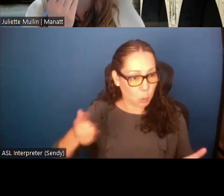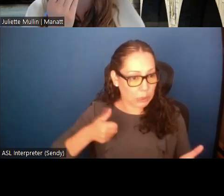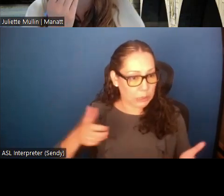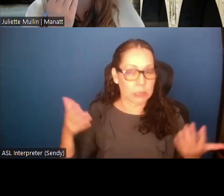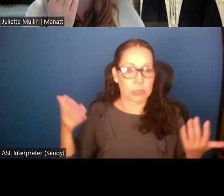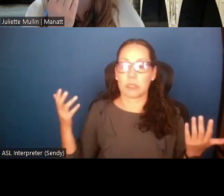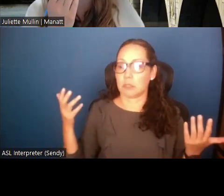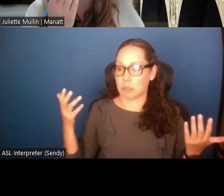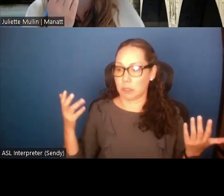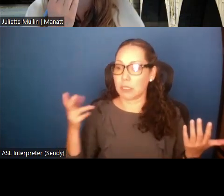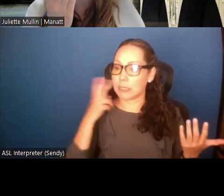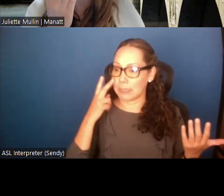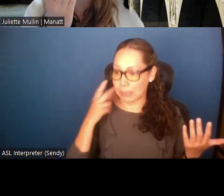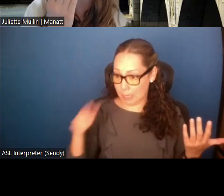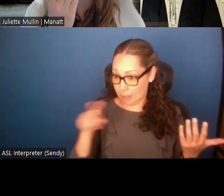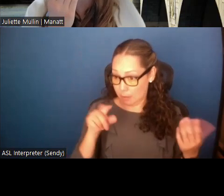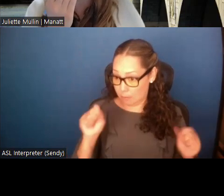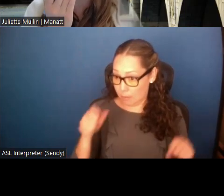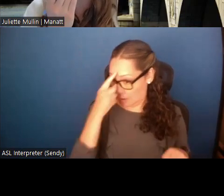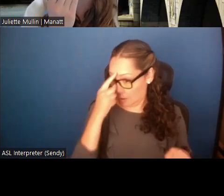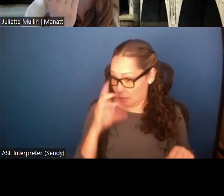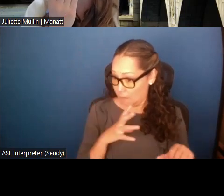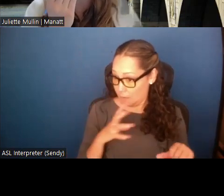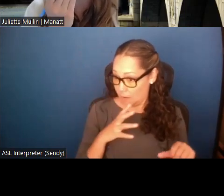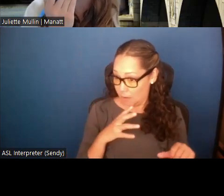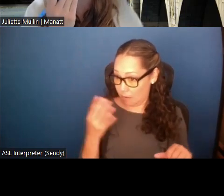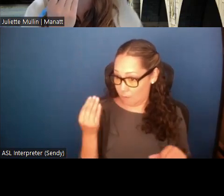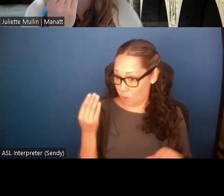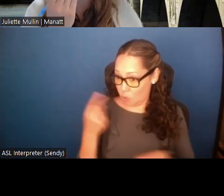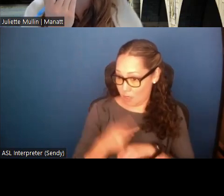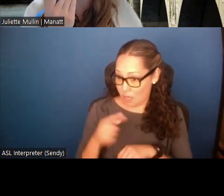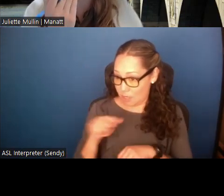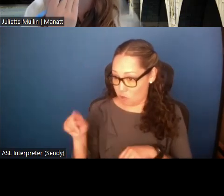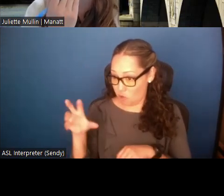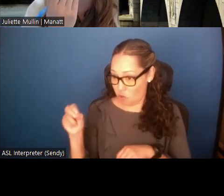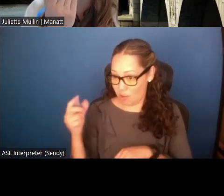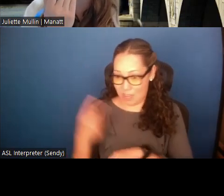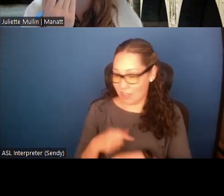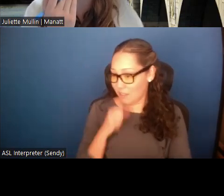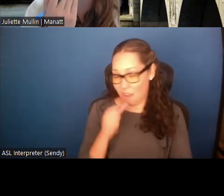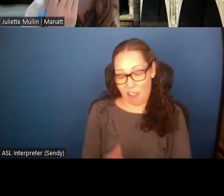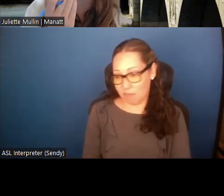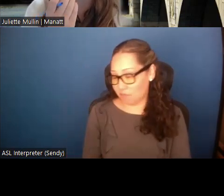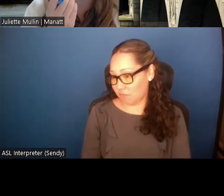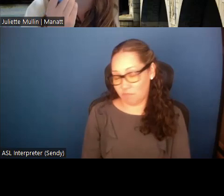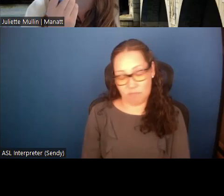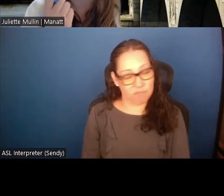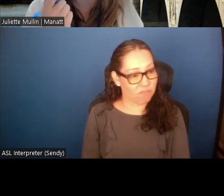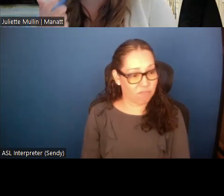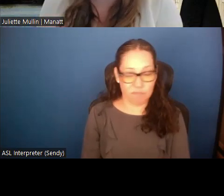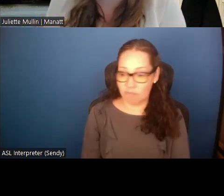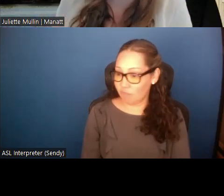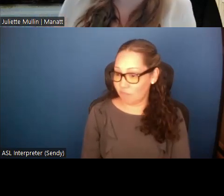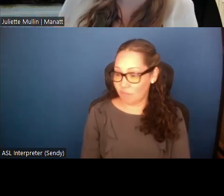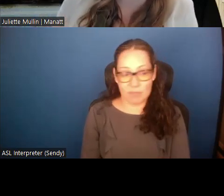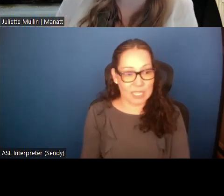and see if it's doable, you know, because it's really not. It's really not. Any bit of nourishment that